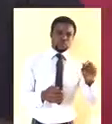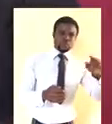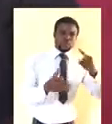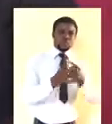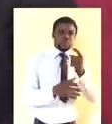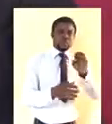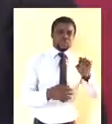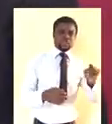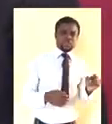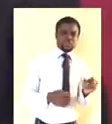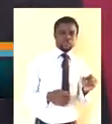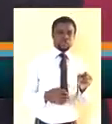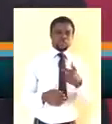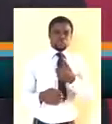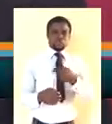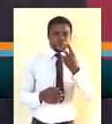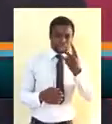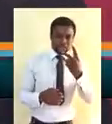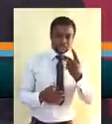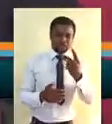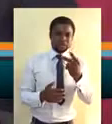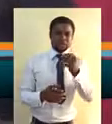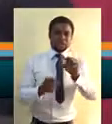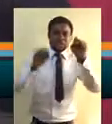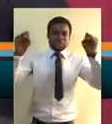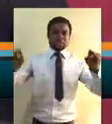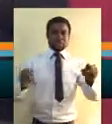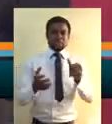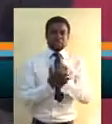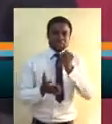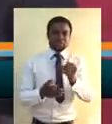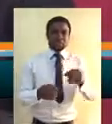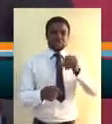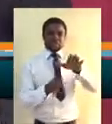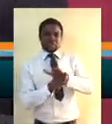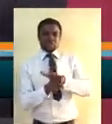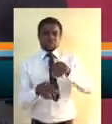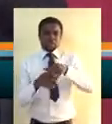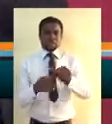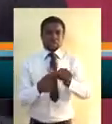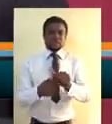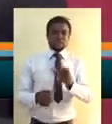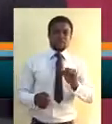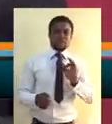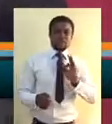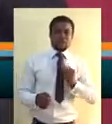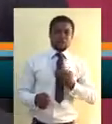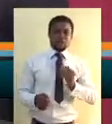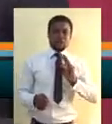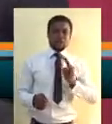relevance. So if you look at the first word there, science. Science is in all that we do. Is in every of our